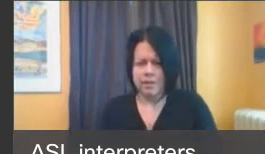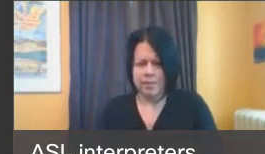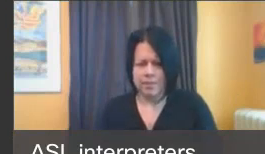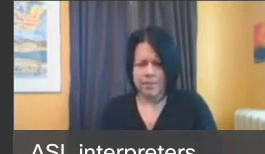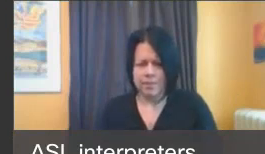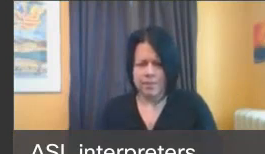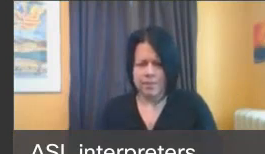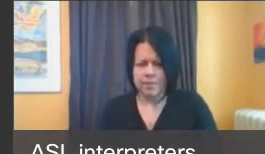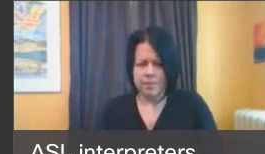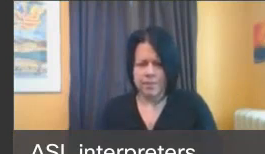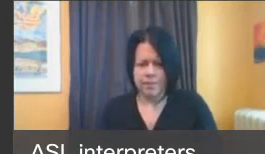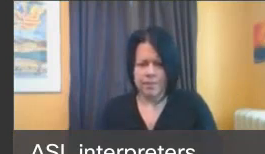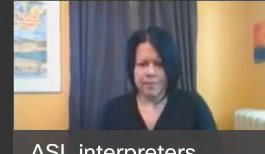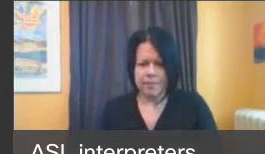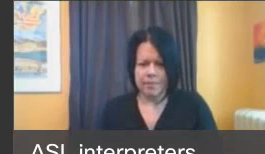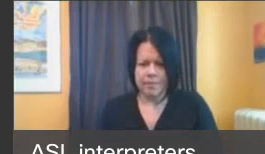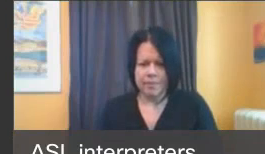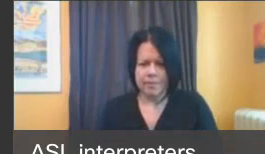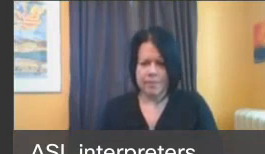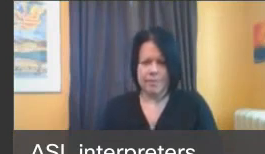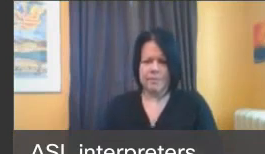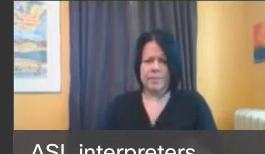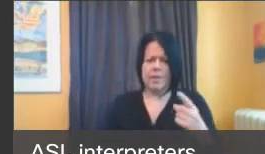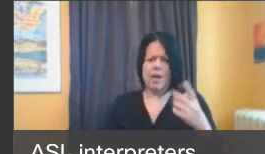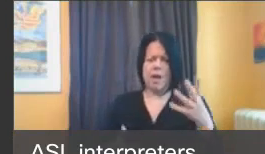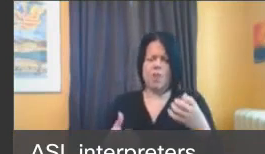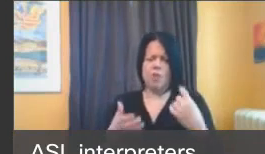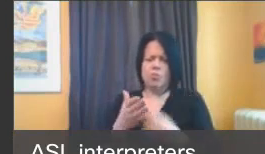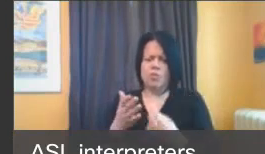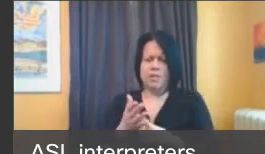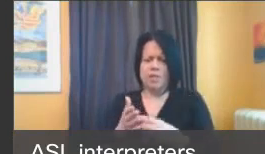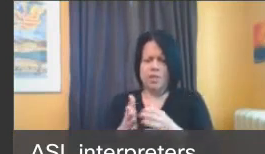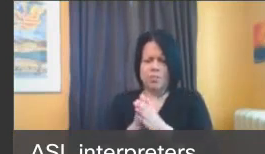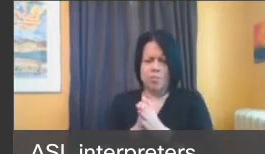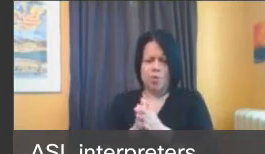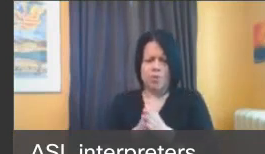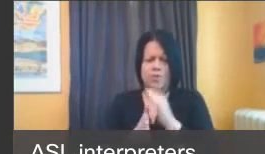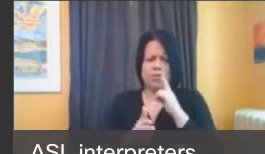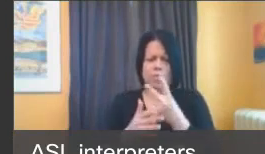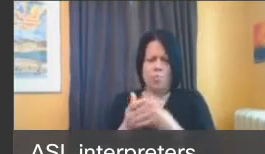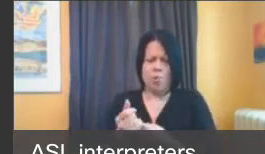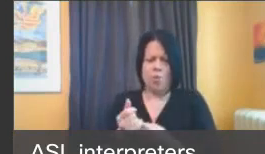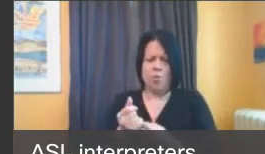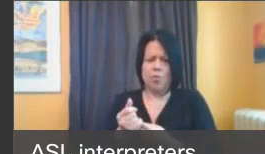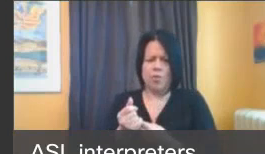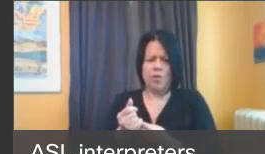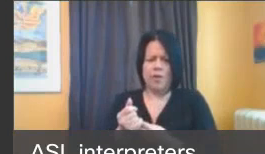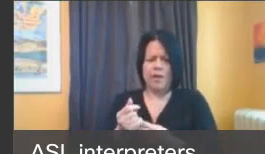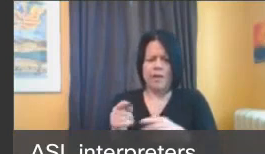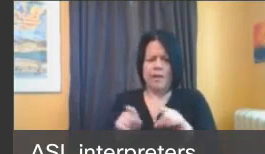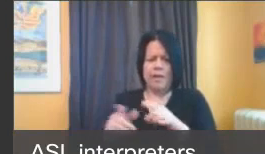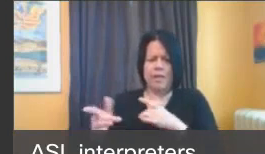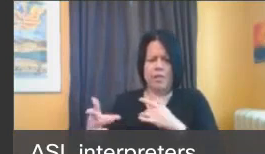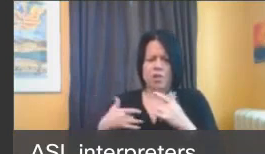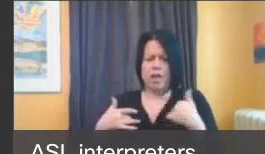without at least discussing motives in both directions, such as concerns about you know, how our right to